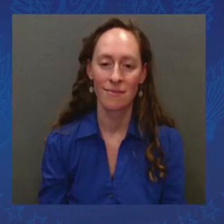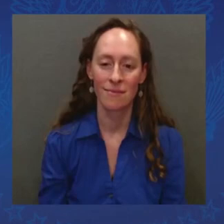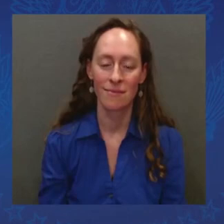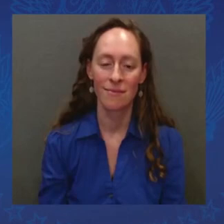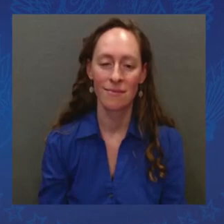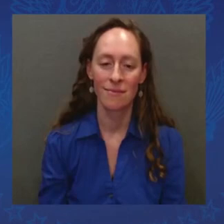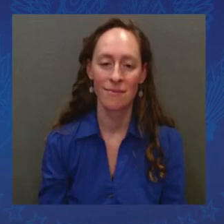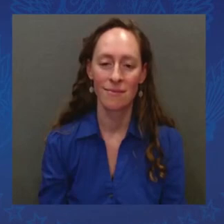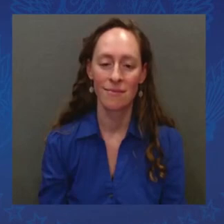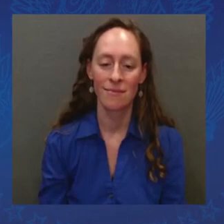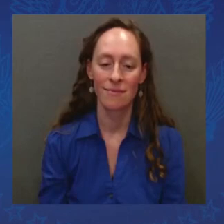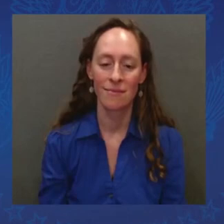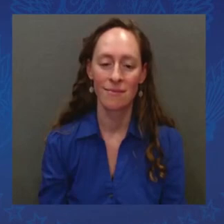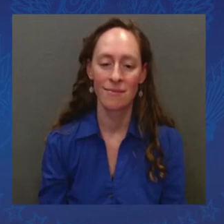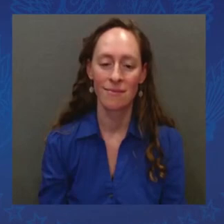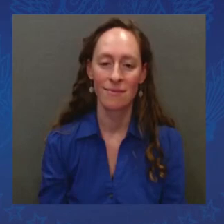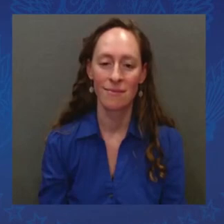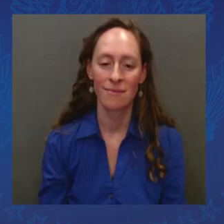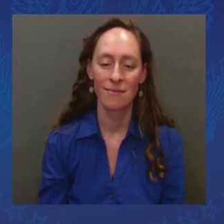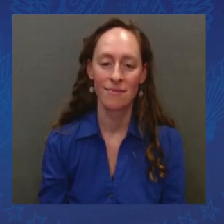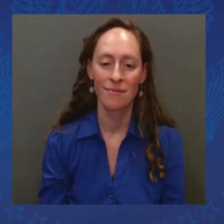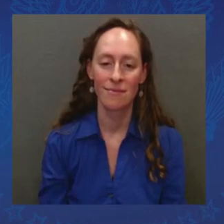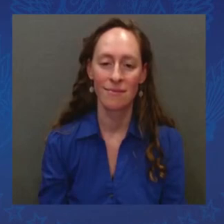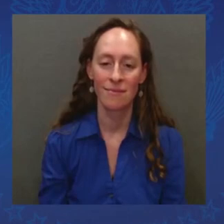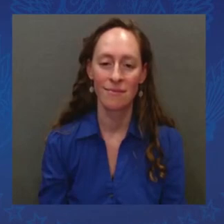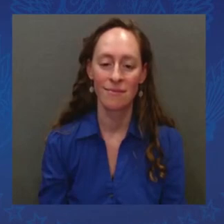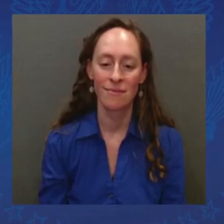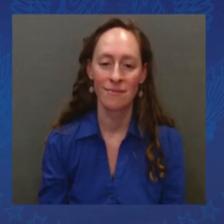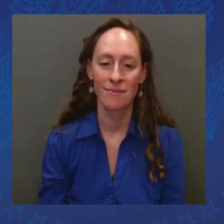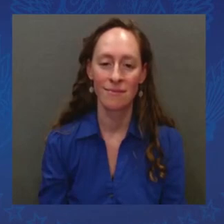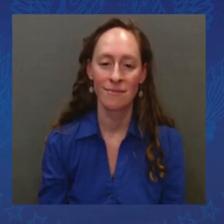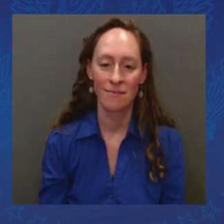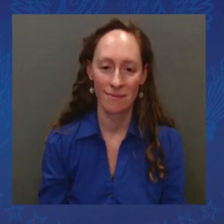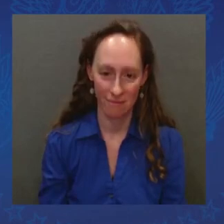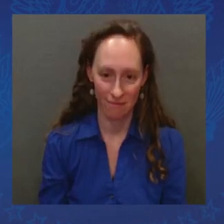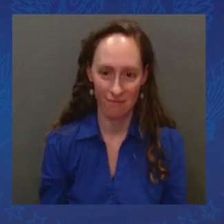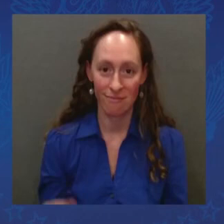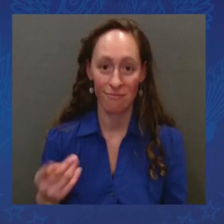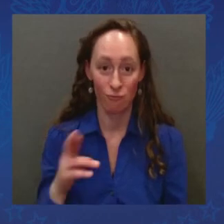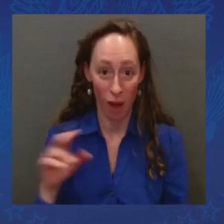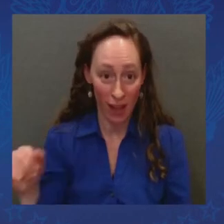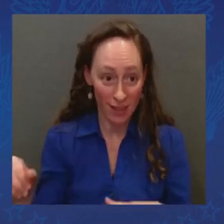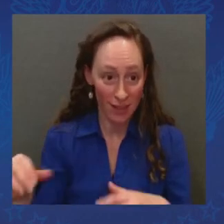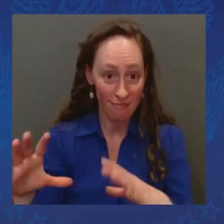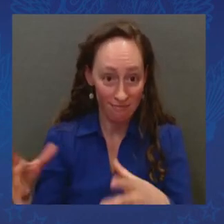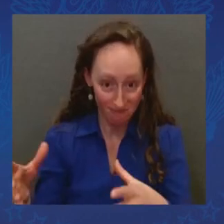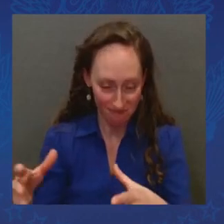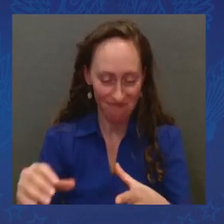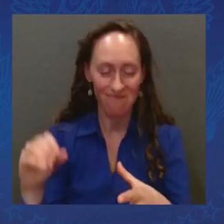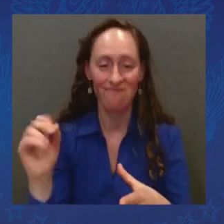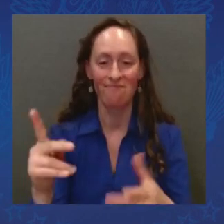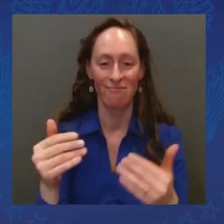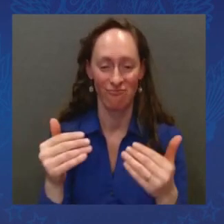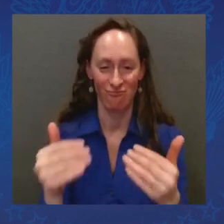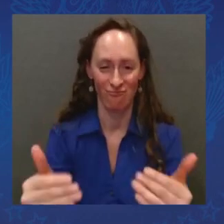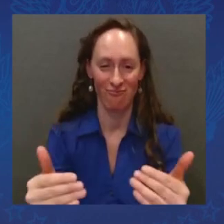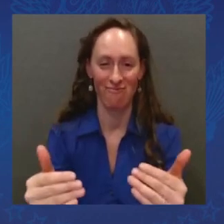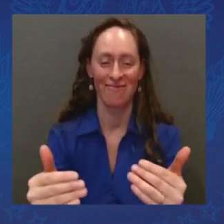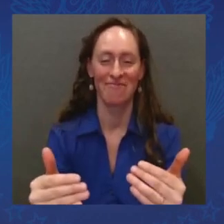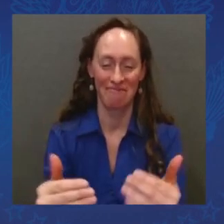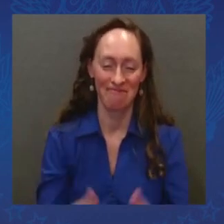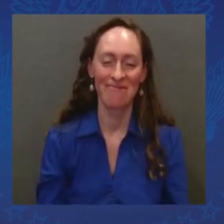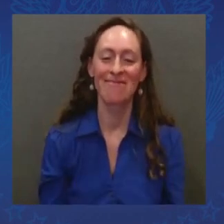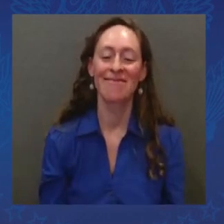Okay, press or set. Ready to begin. Well, Mr. President, it's good to see you